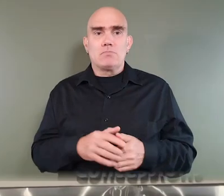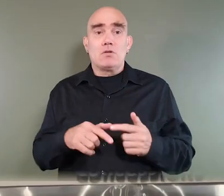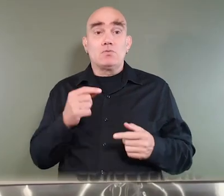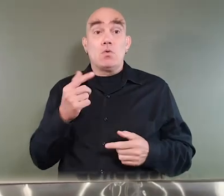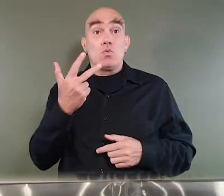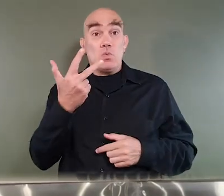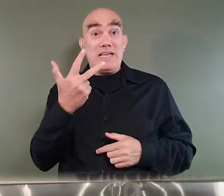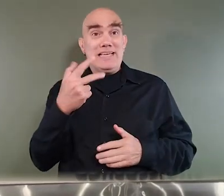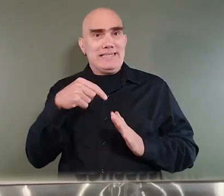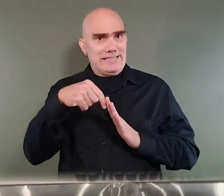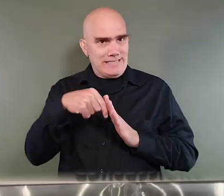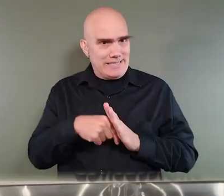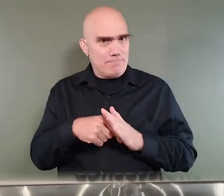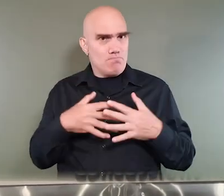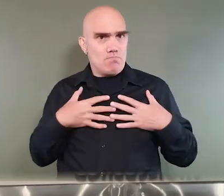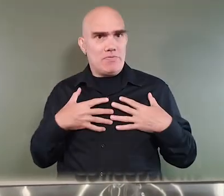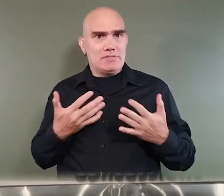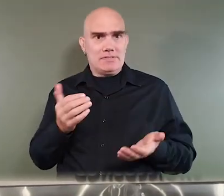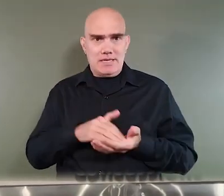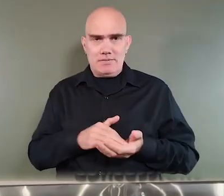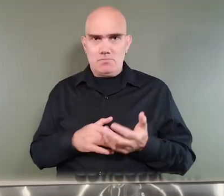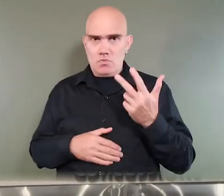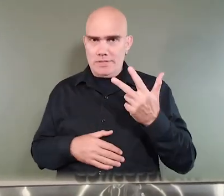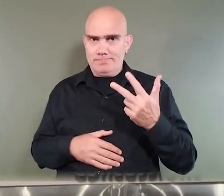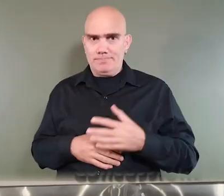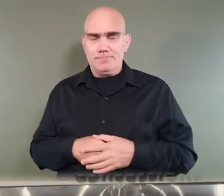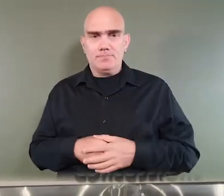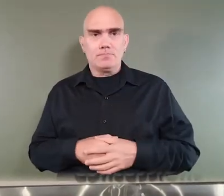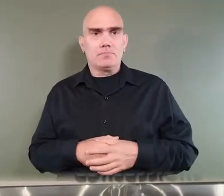And we're going to do 3 of those deep breaths again.